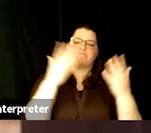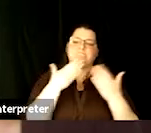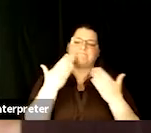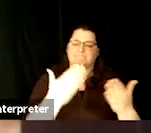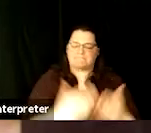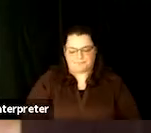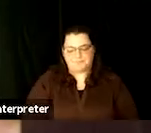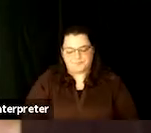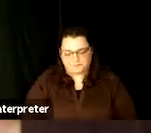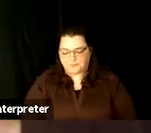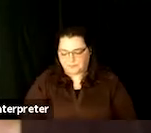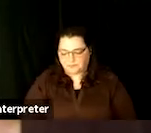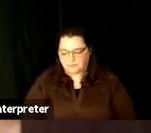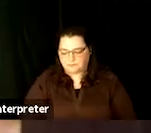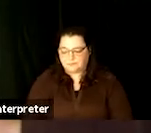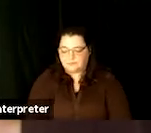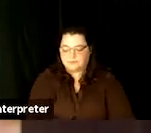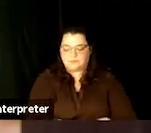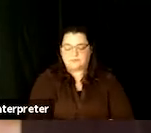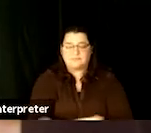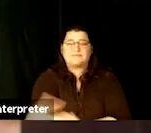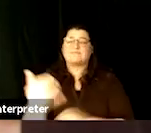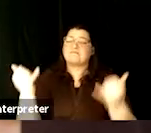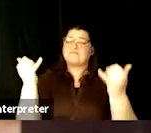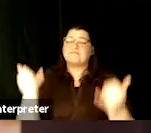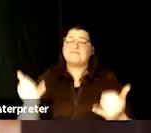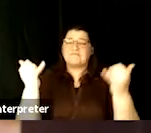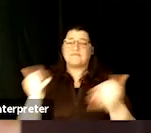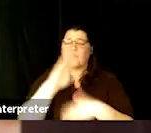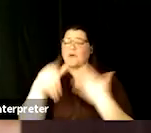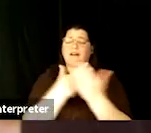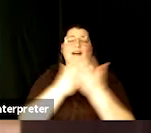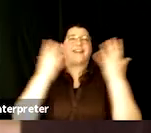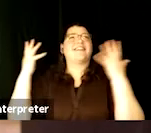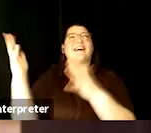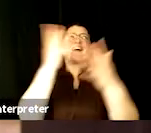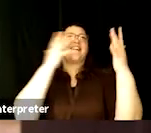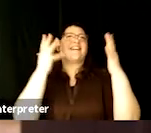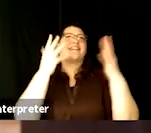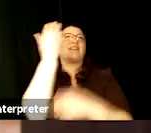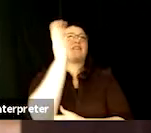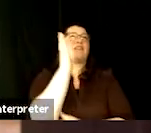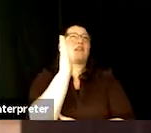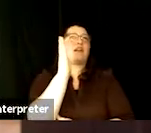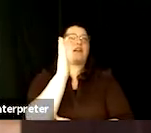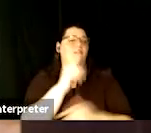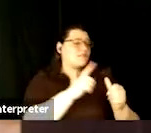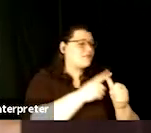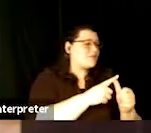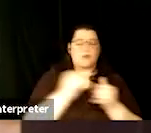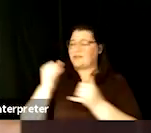all enter into the joy of the Lord. First and last alike, receive your